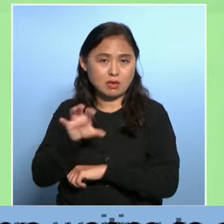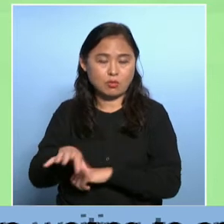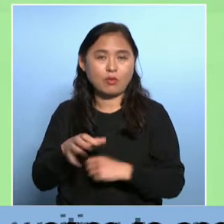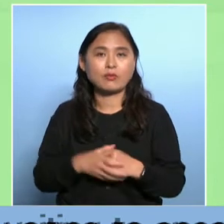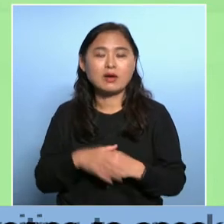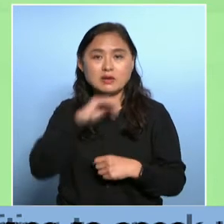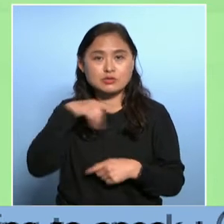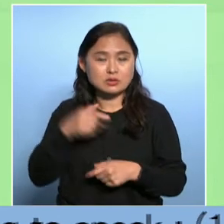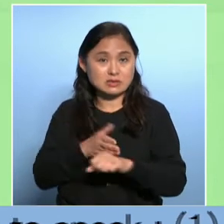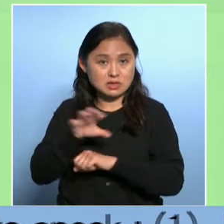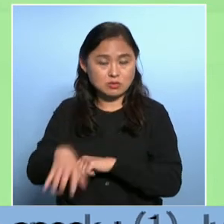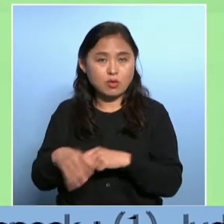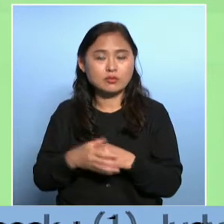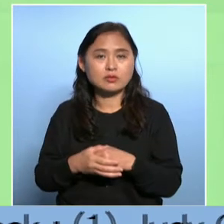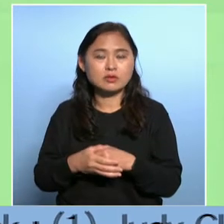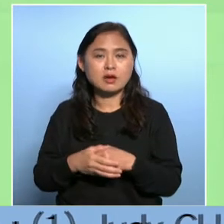it's a very unique community.